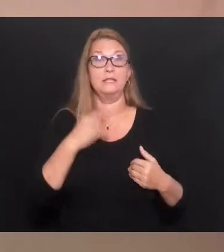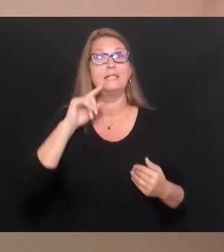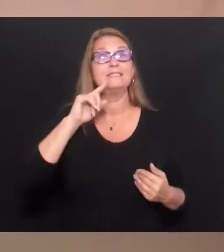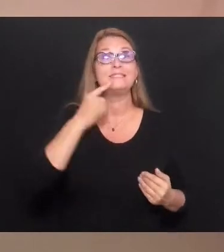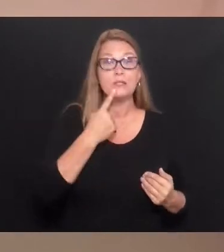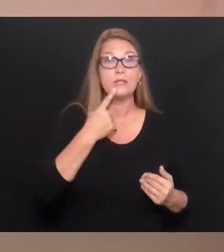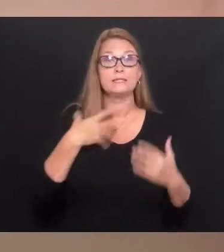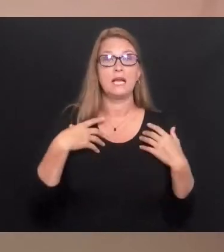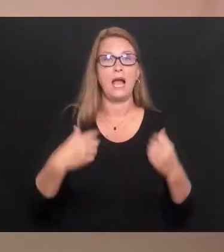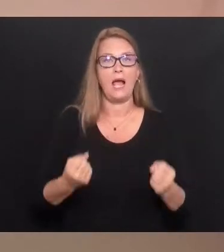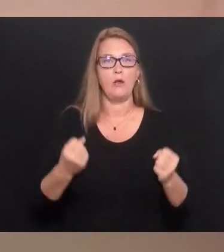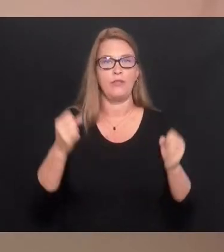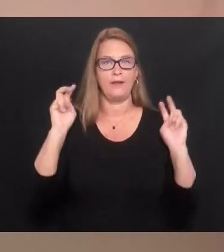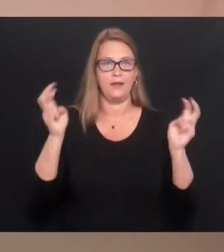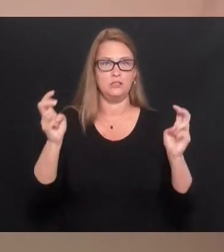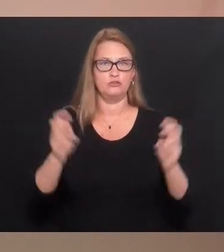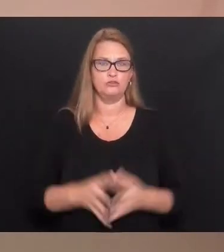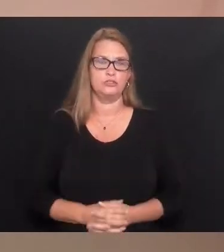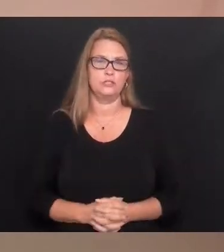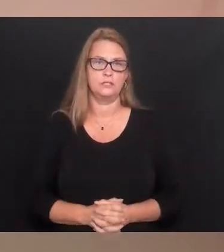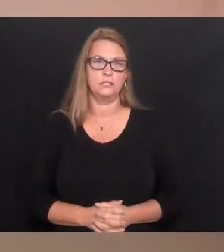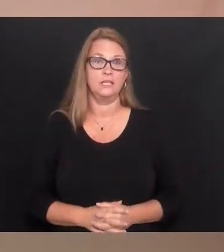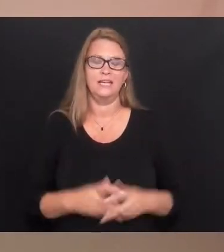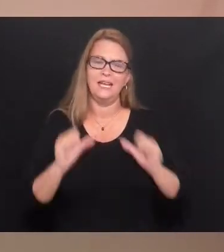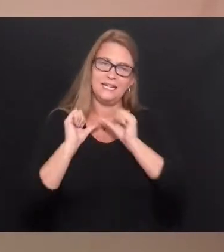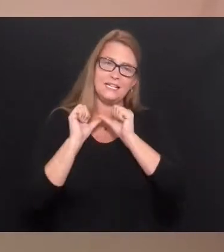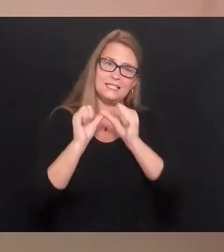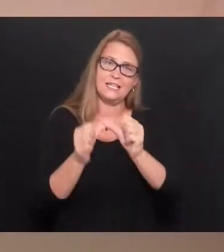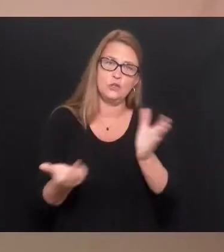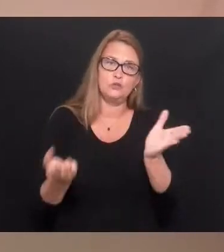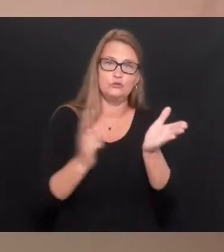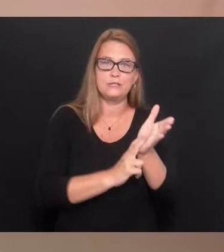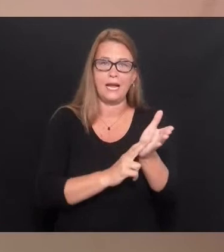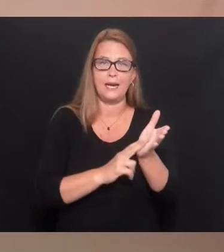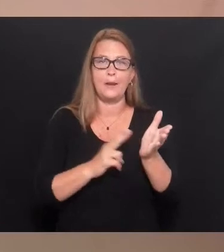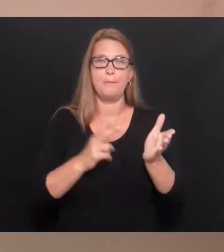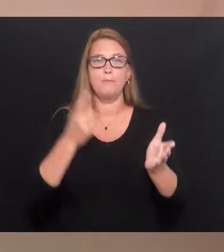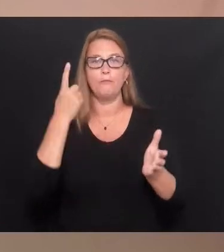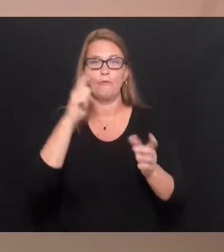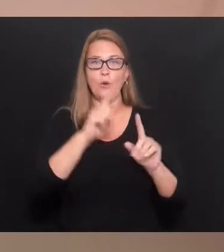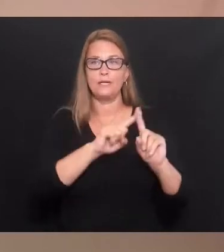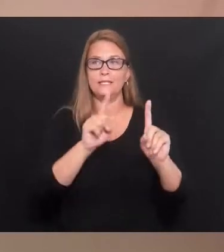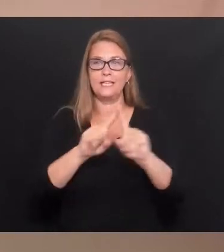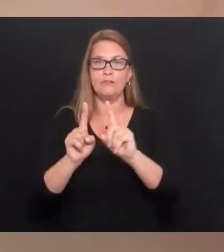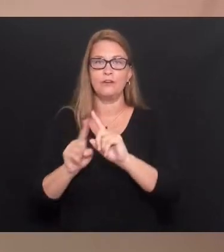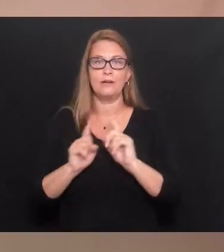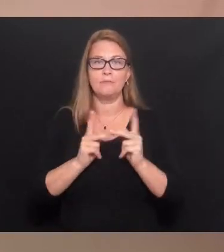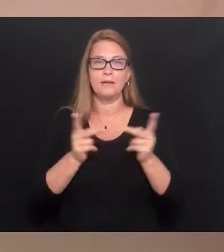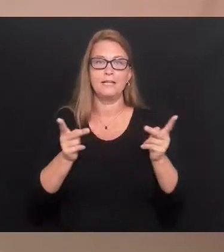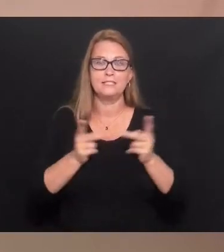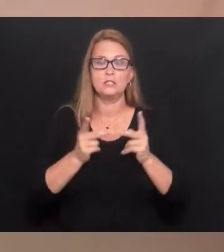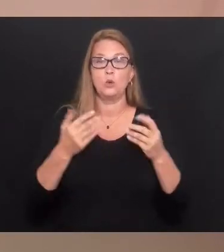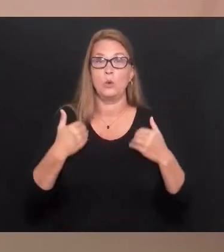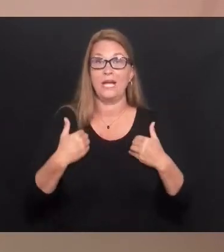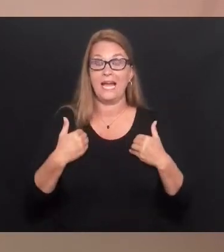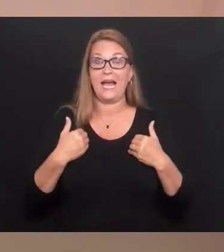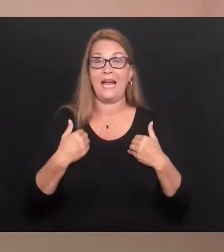work that. Antibodies, we continue to sign up facilities. There is process that we go through